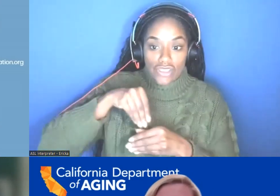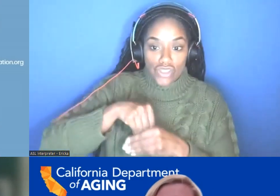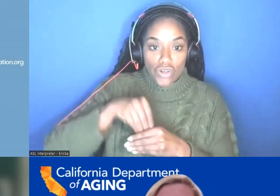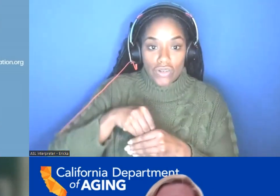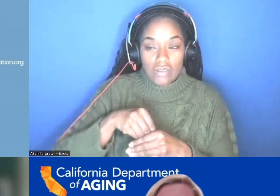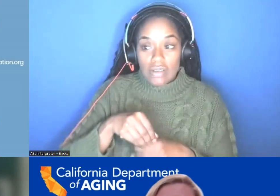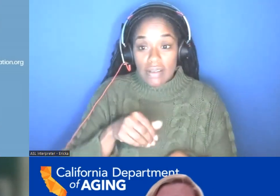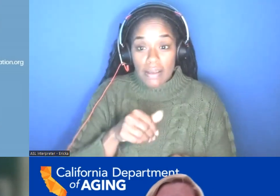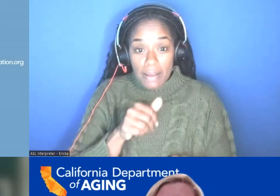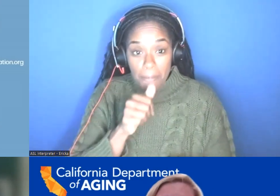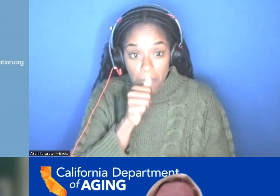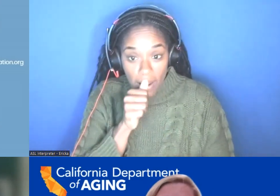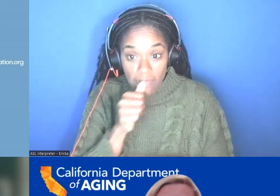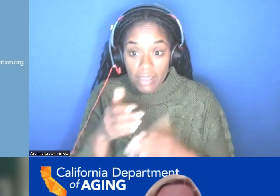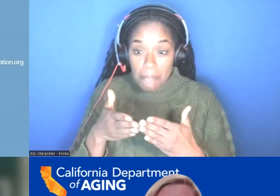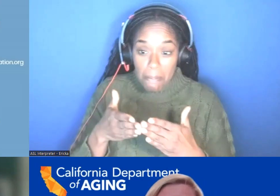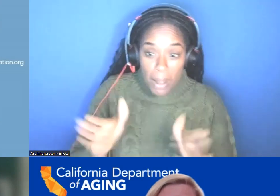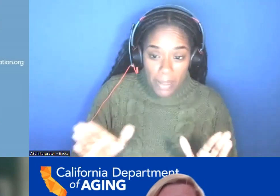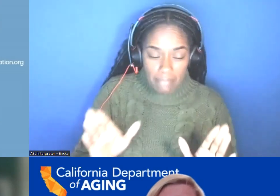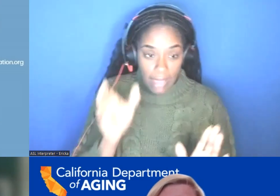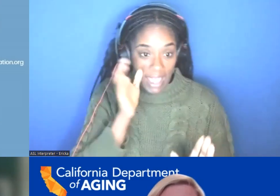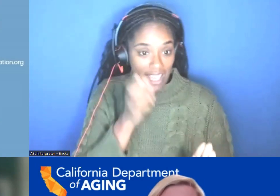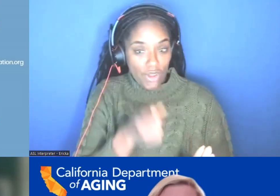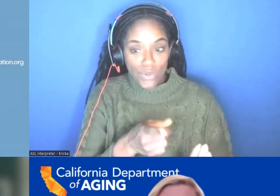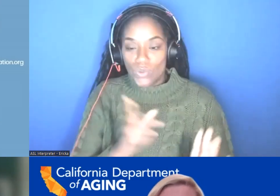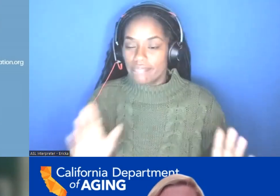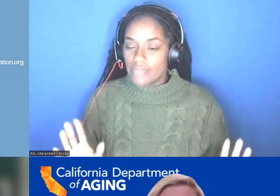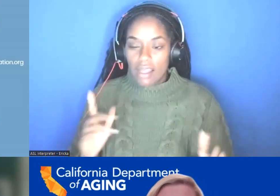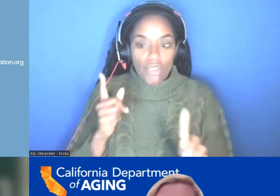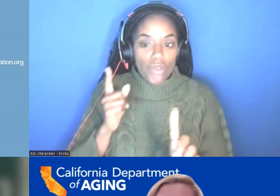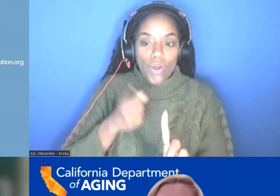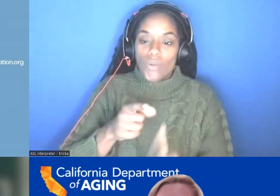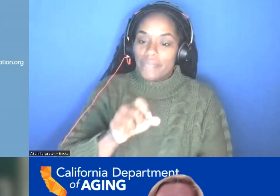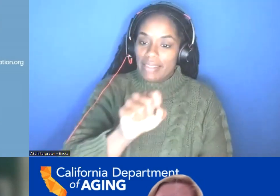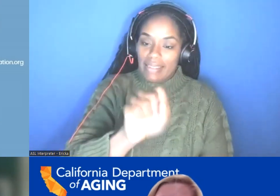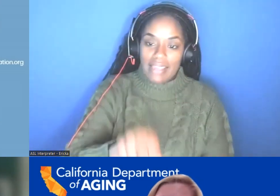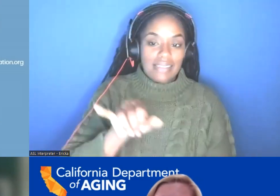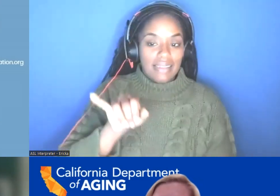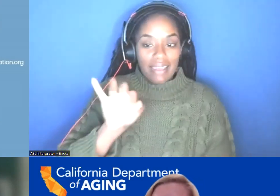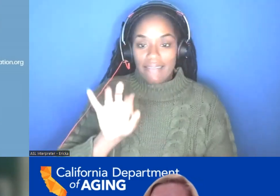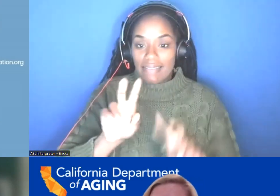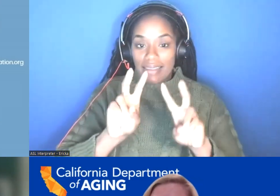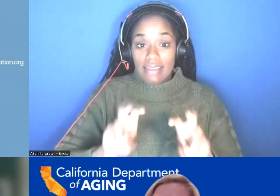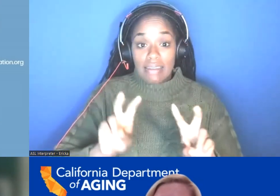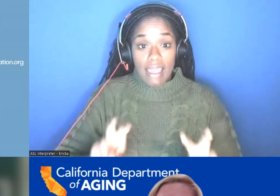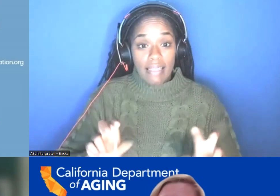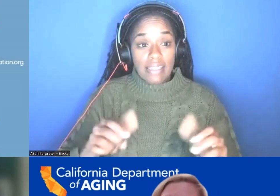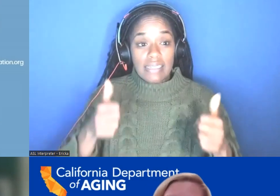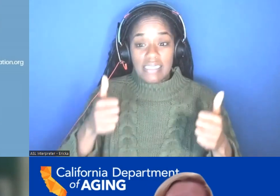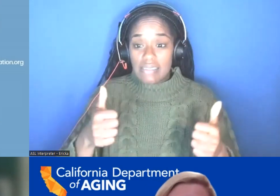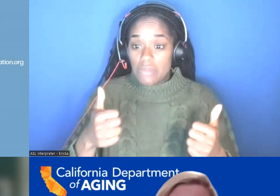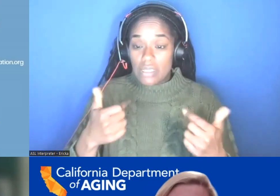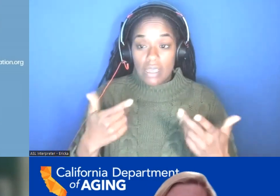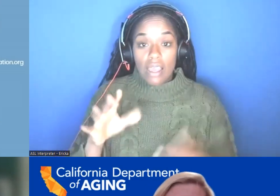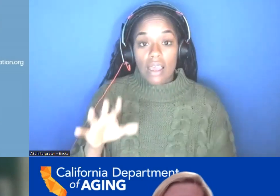public-private. So I hear you. The goal is absolutely, if the analysis is a feasibility study or